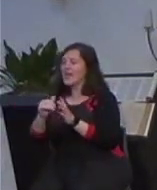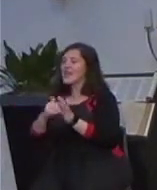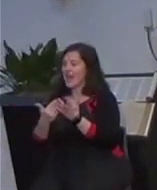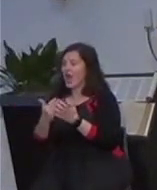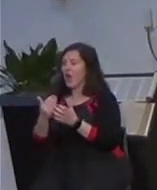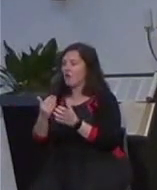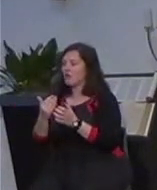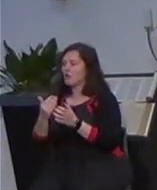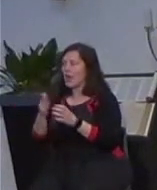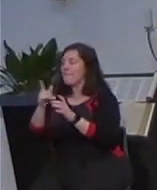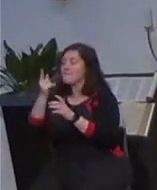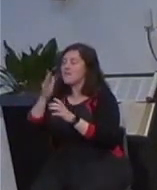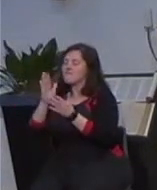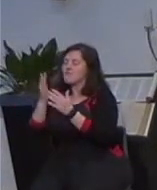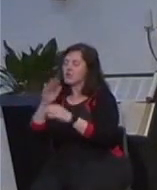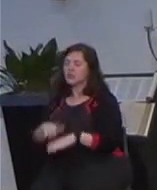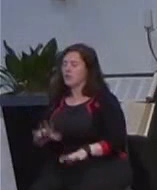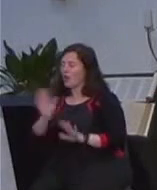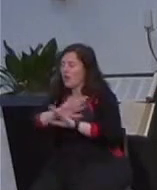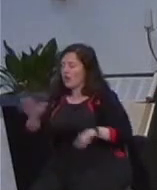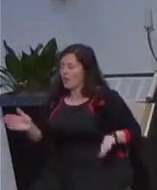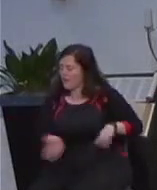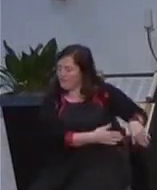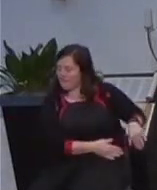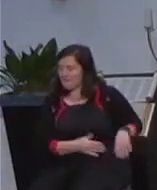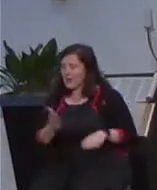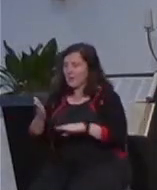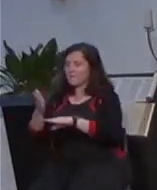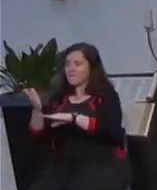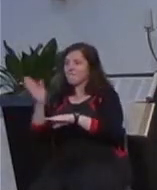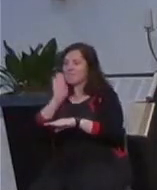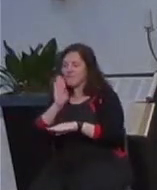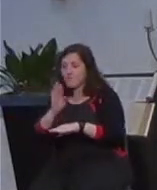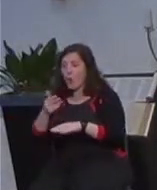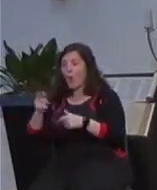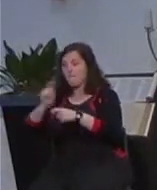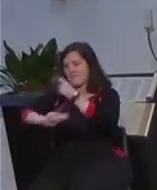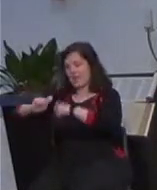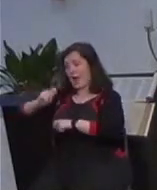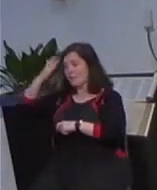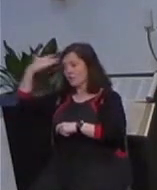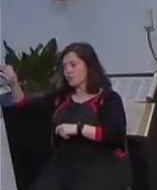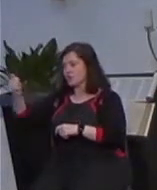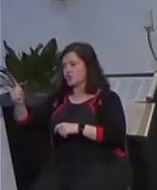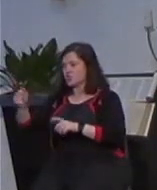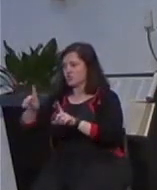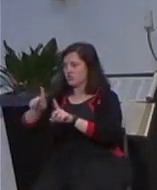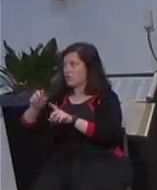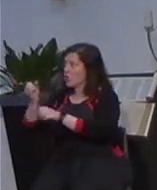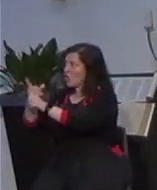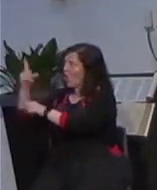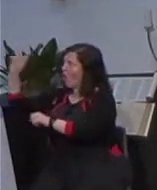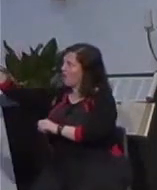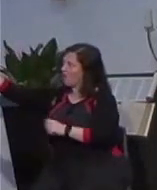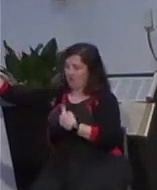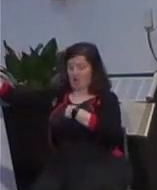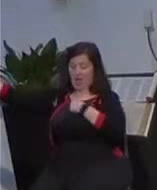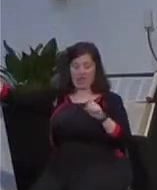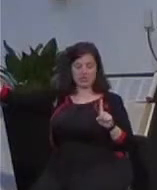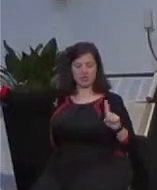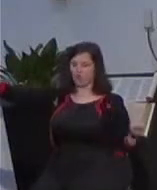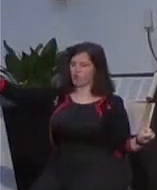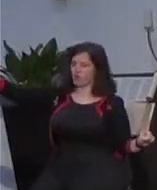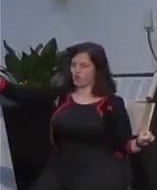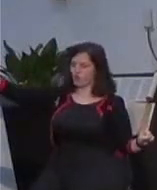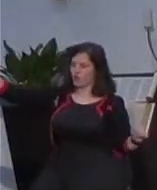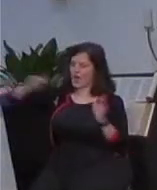to become a holy temple in the Lord. And in him, you too are being built together to become a dwelling in which God lives by